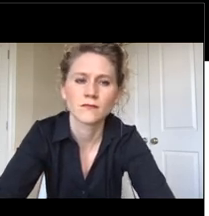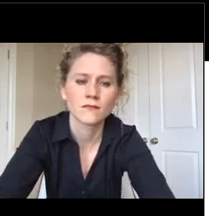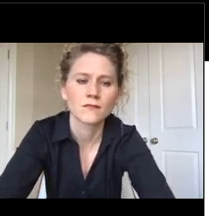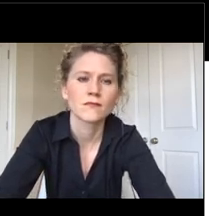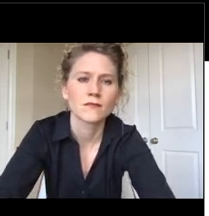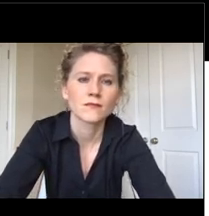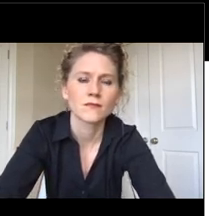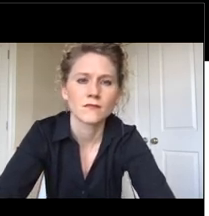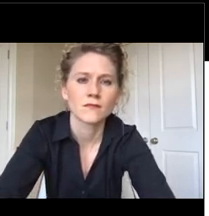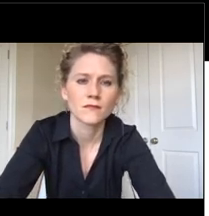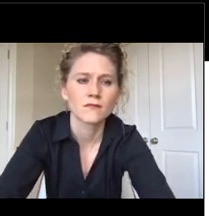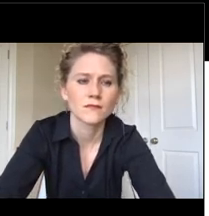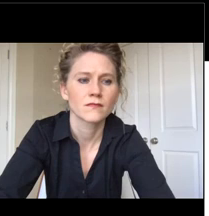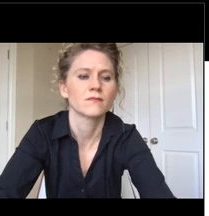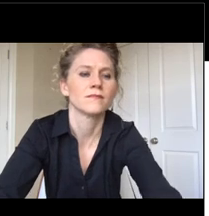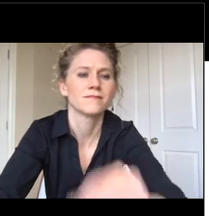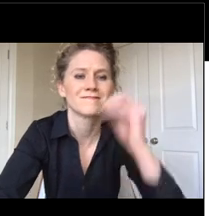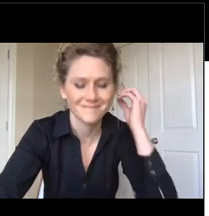out with a better product.